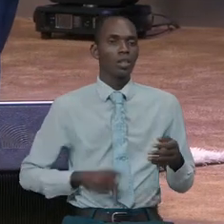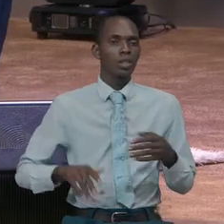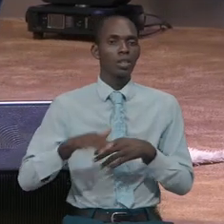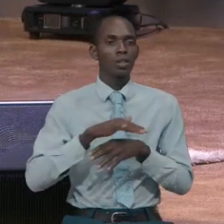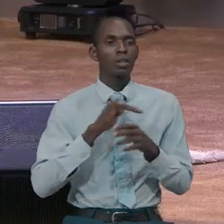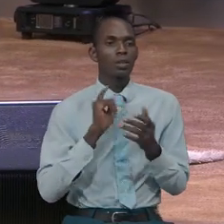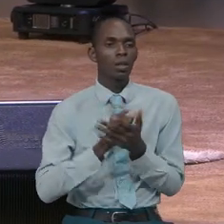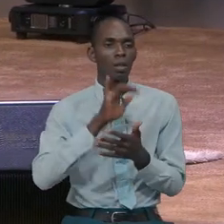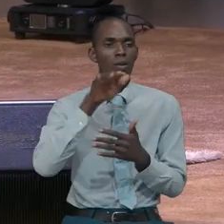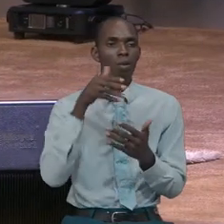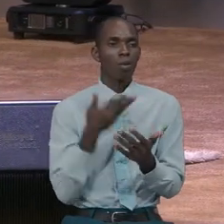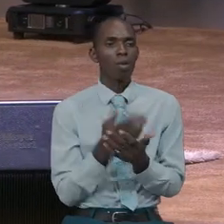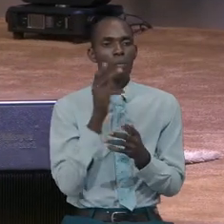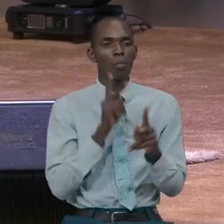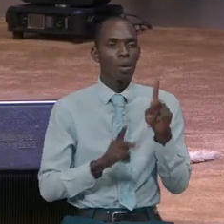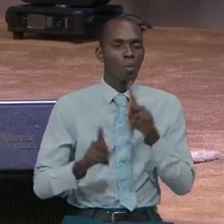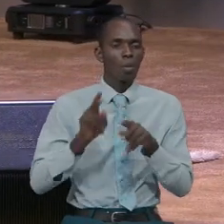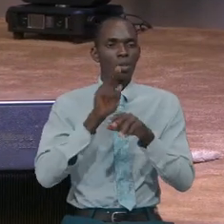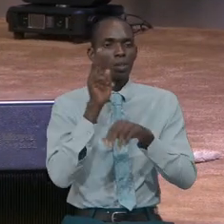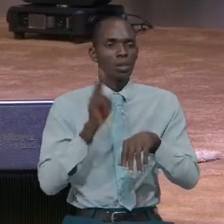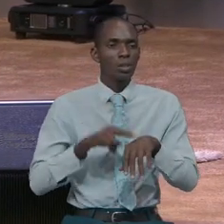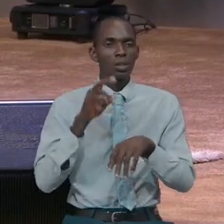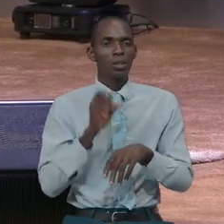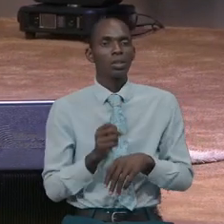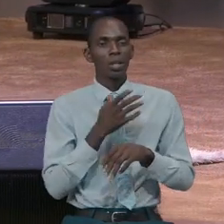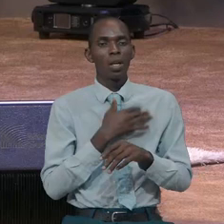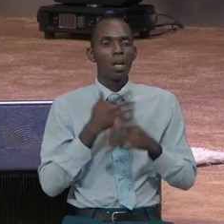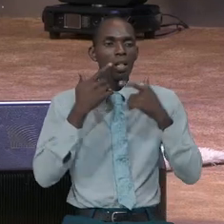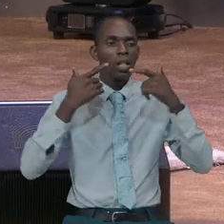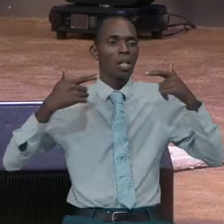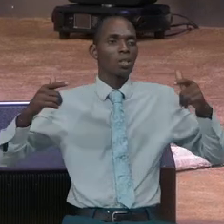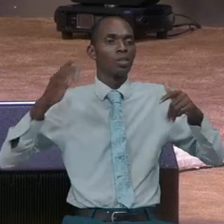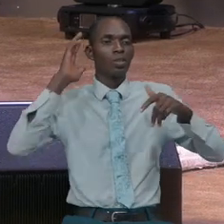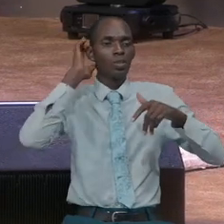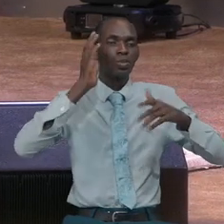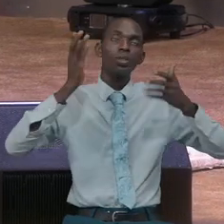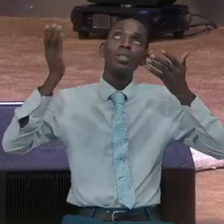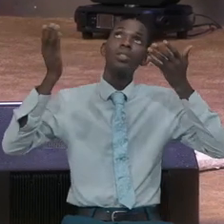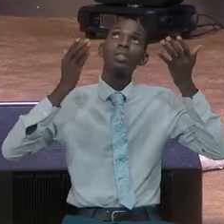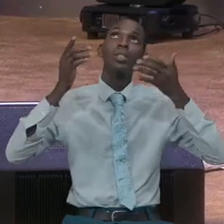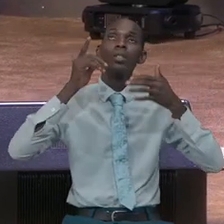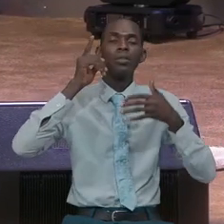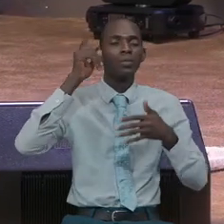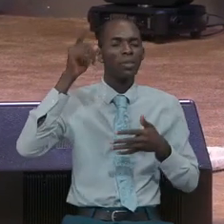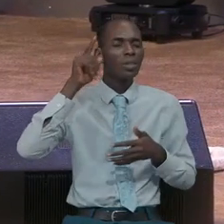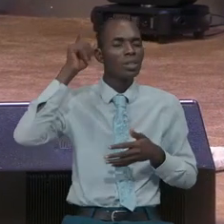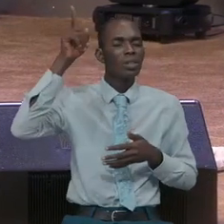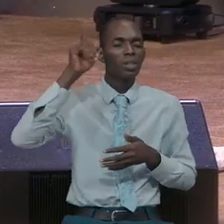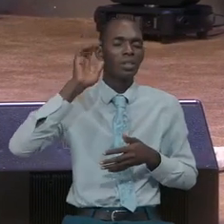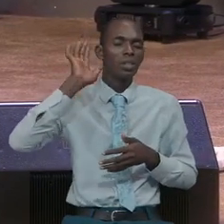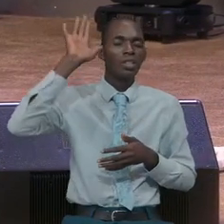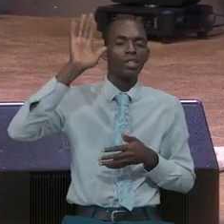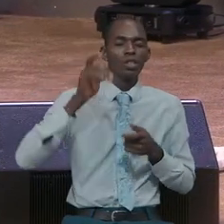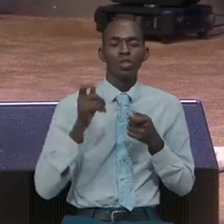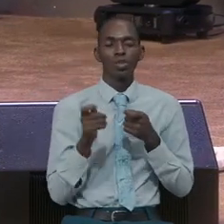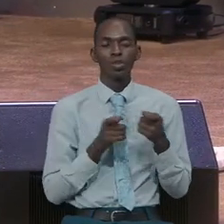all people, nations, and languages should serve him. His dominion is